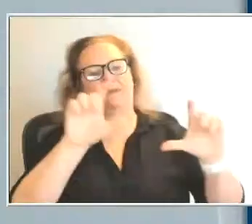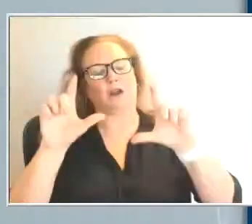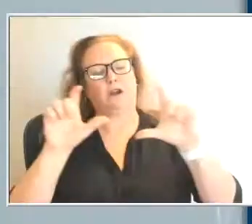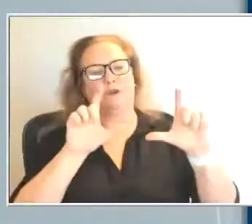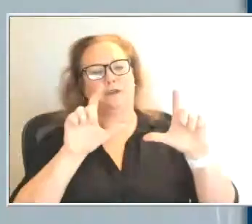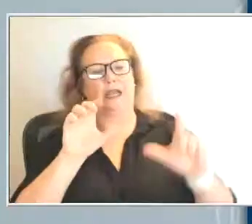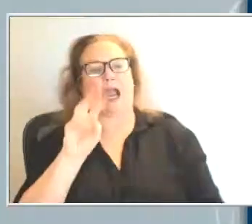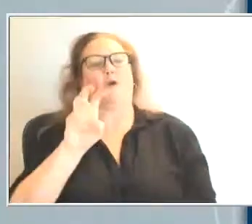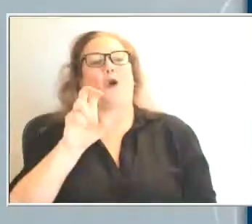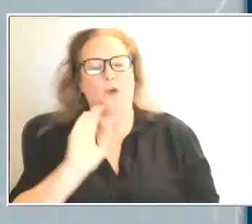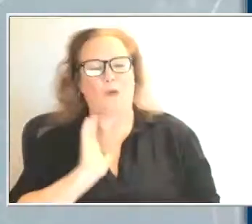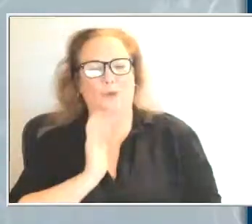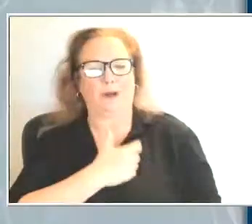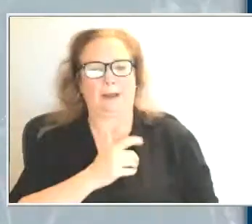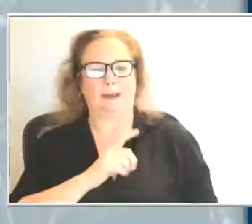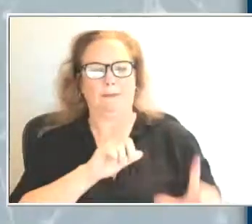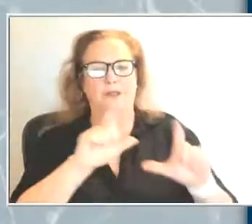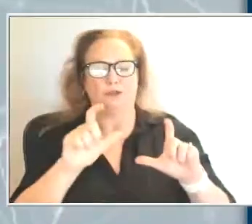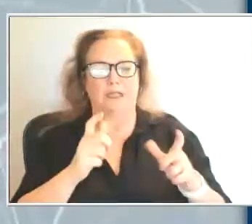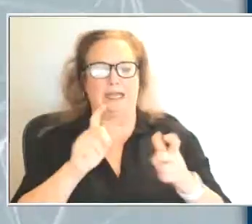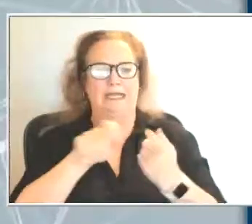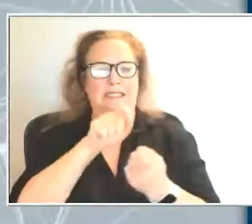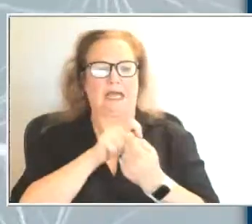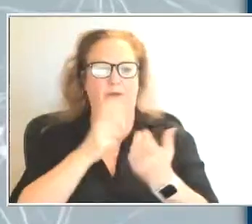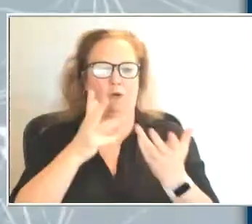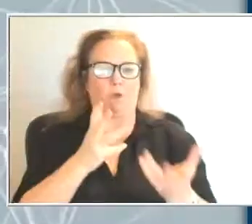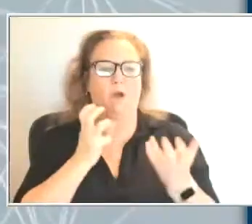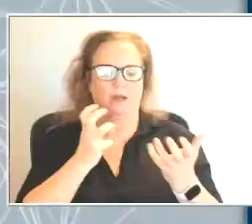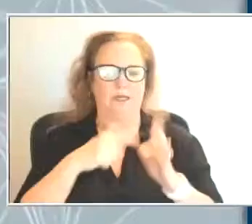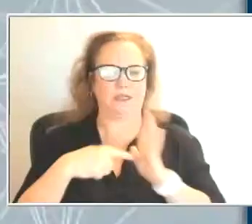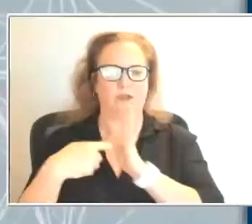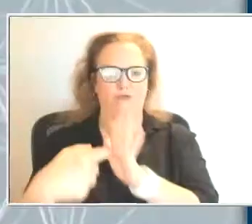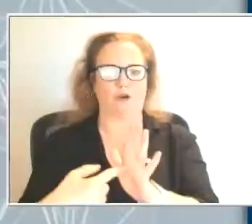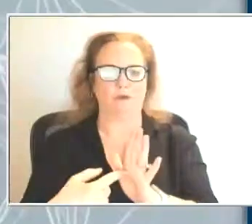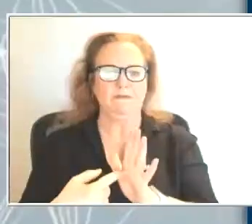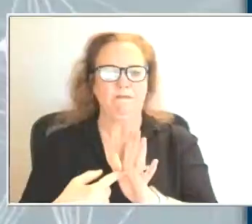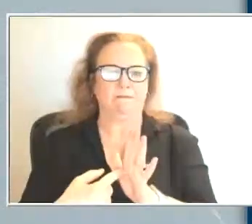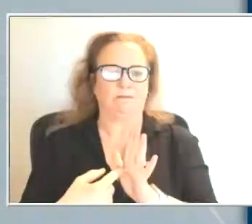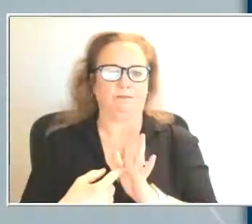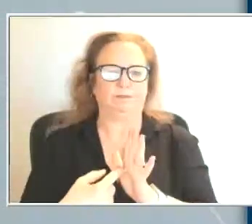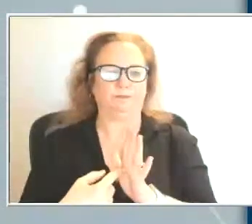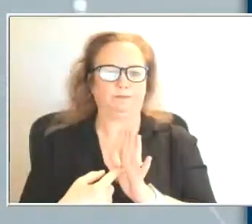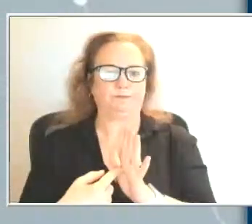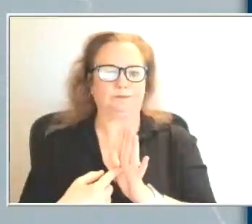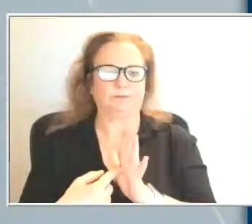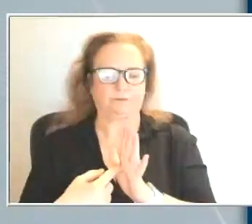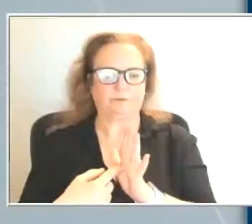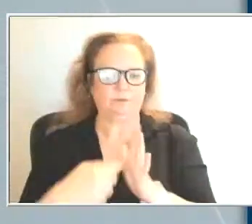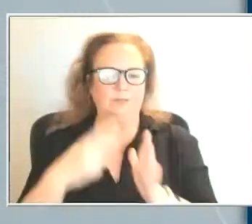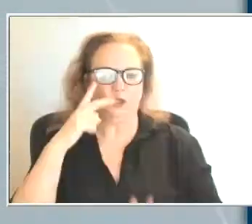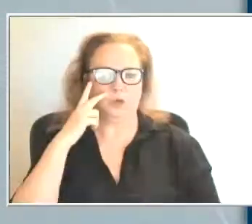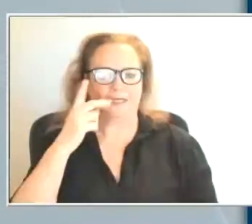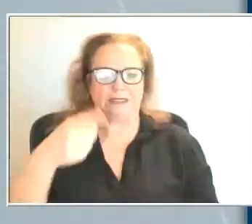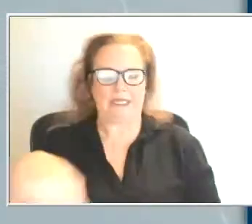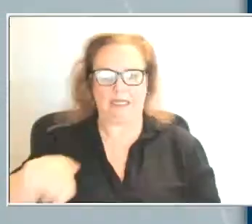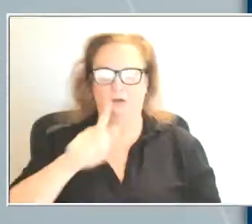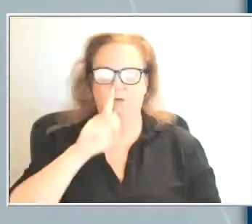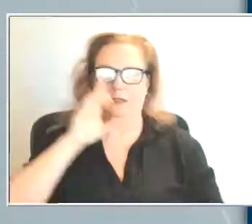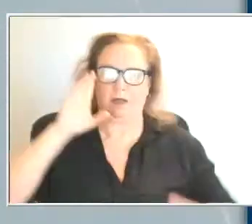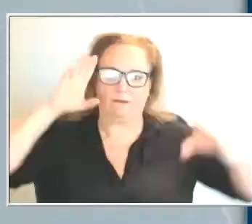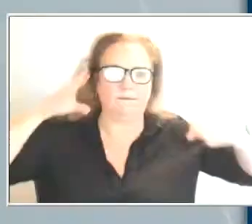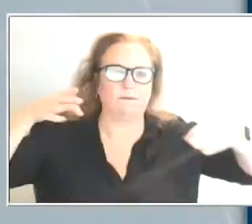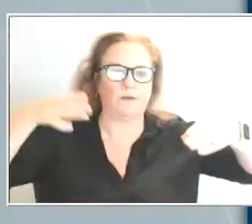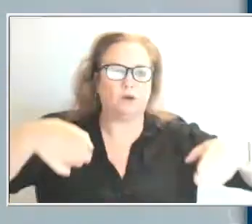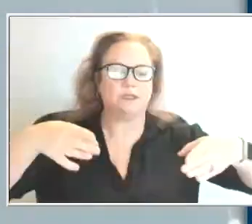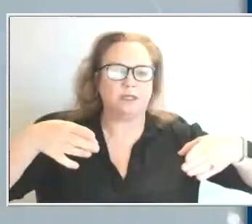own photos of exactly what we want to see and to show. And so, yeah, you can see there that we're really focusing on